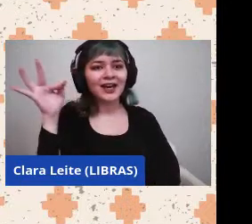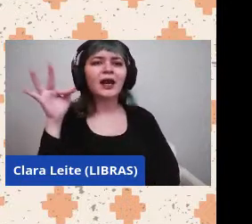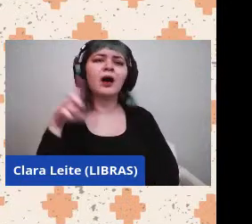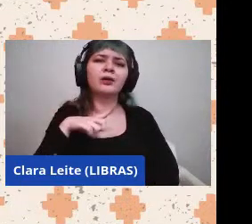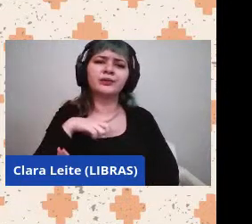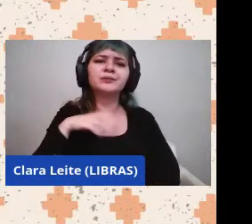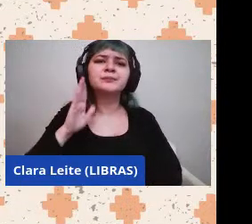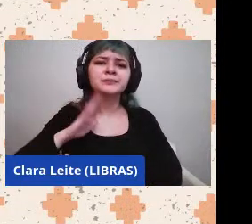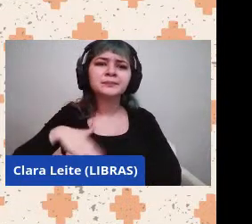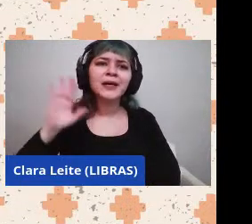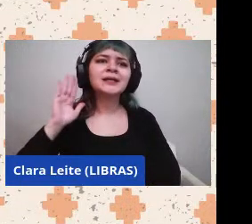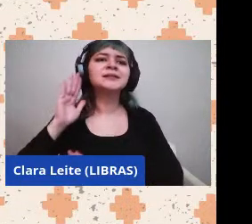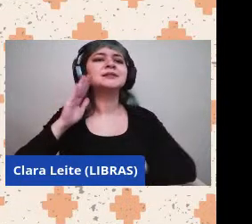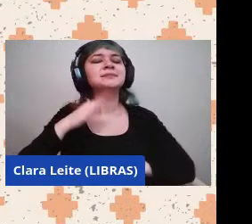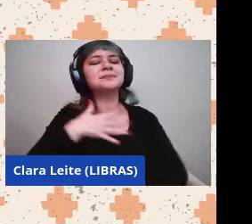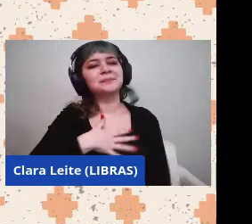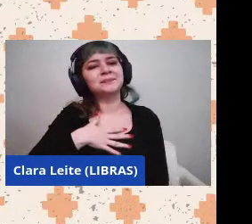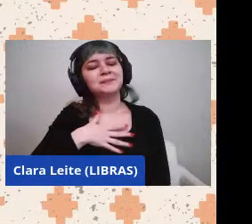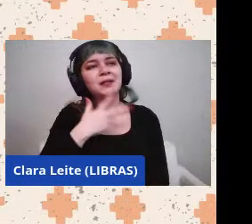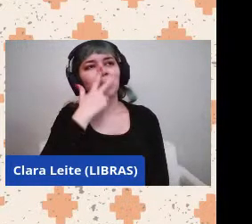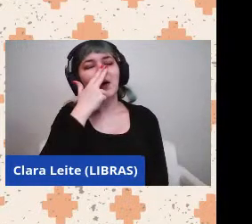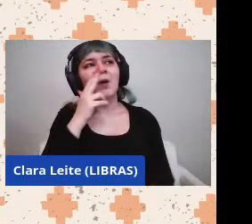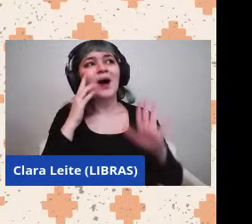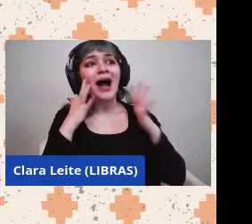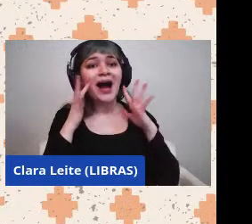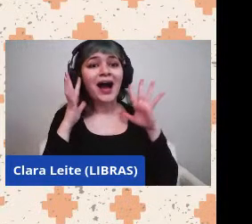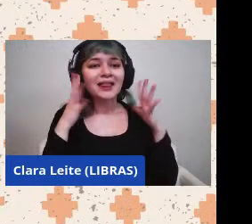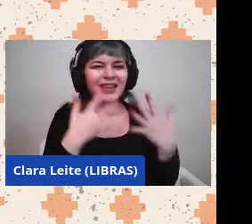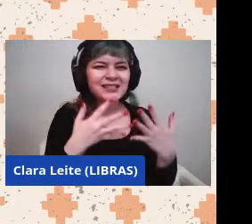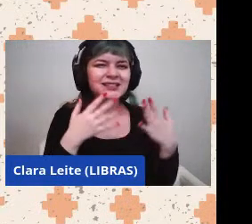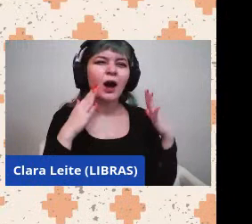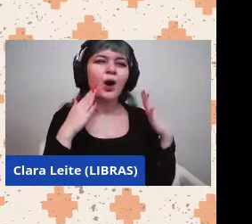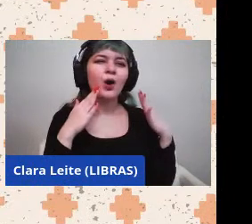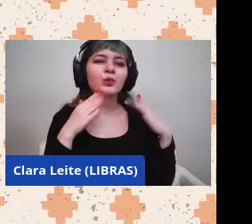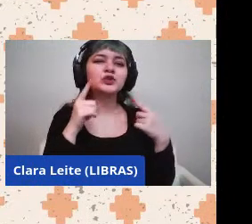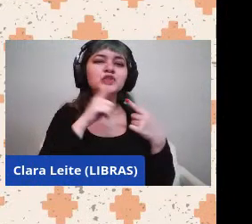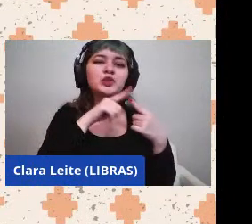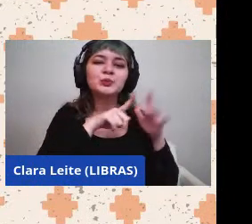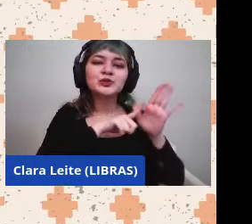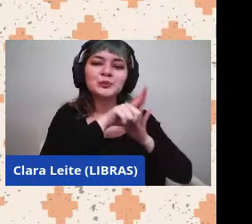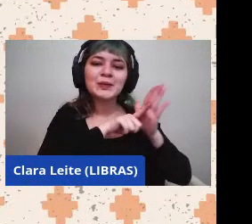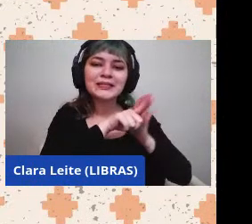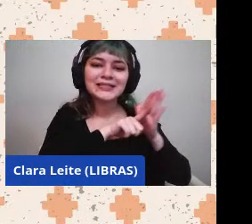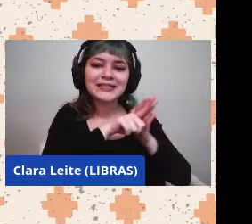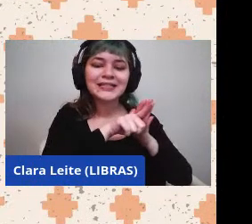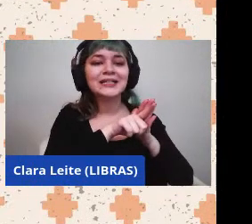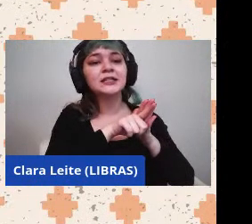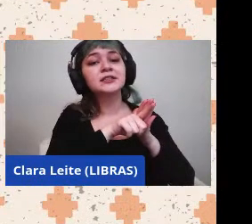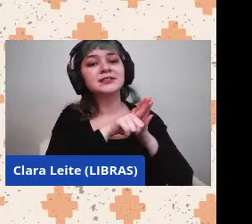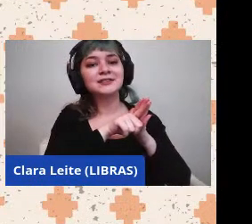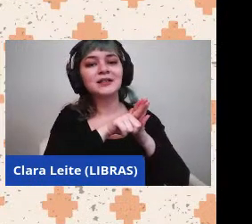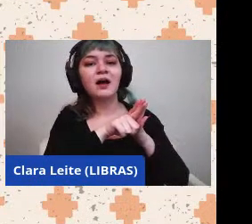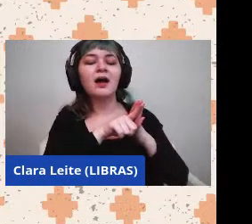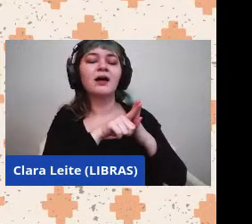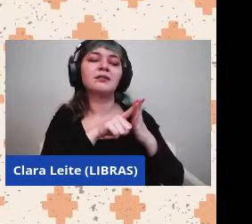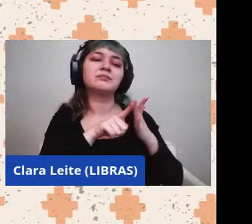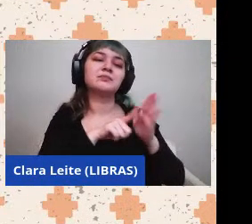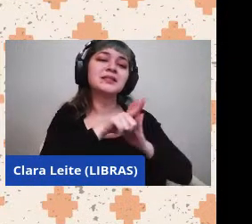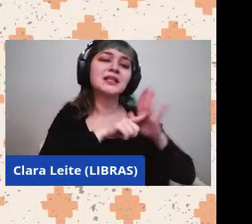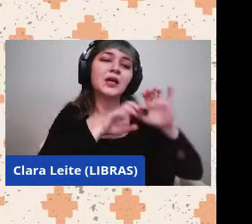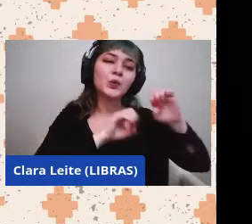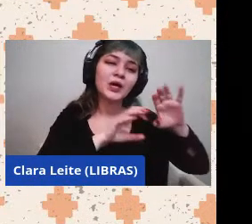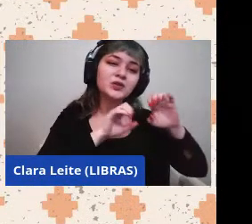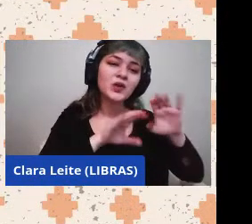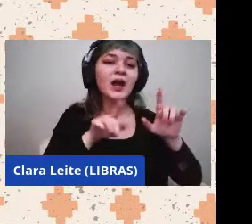more of an appreciation of the kinds of research typically undertaken in education research and